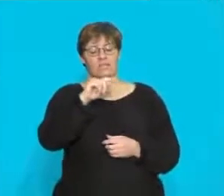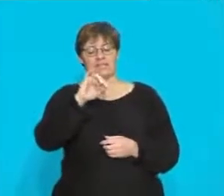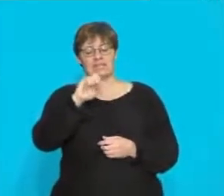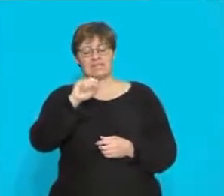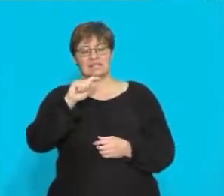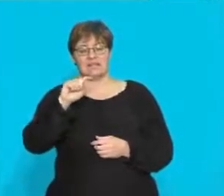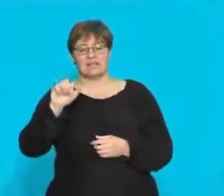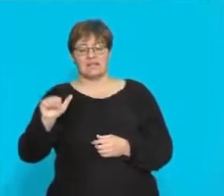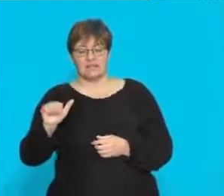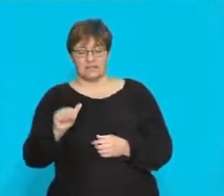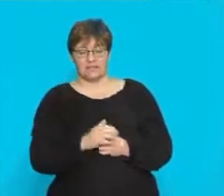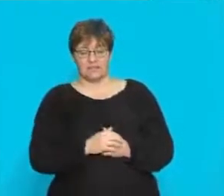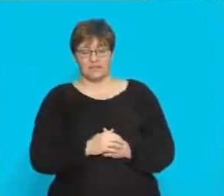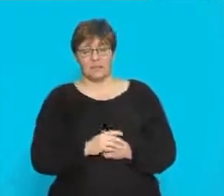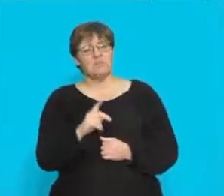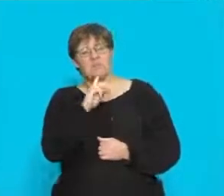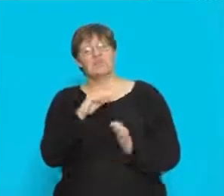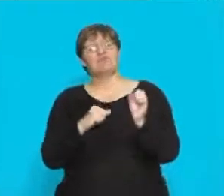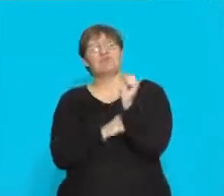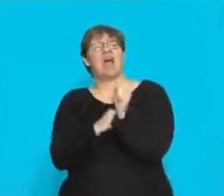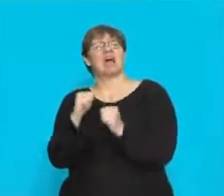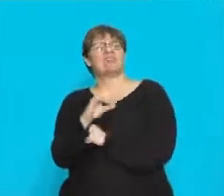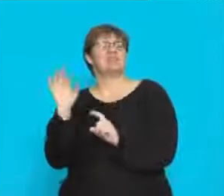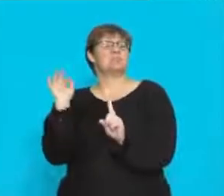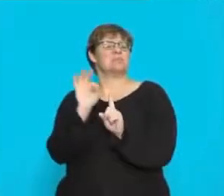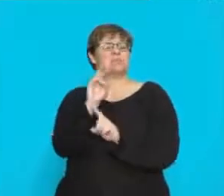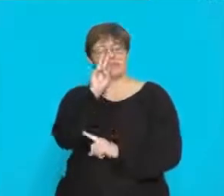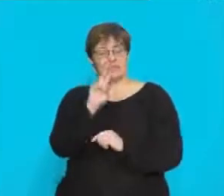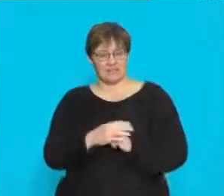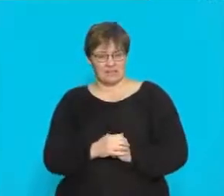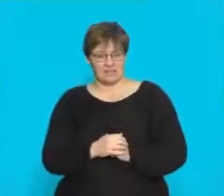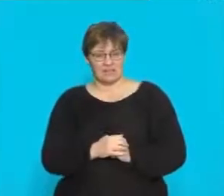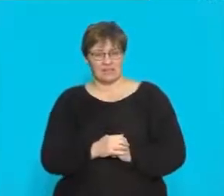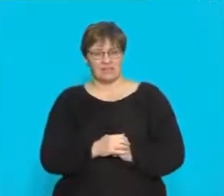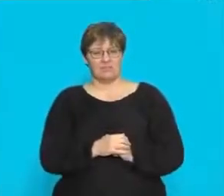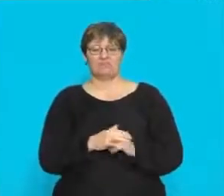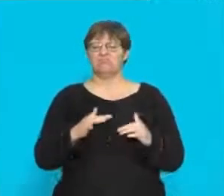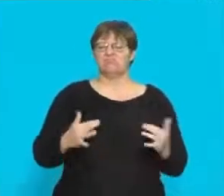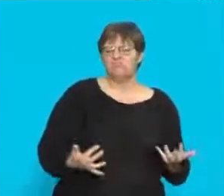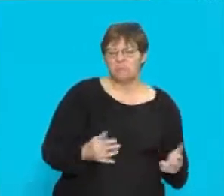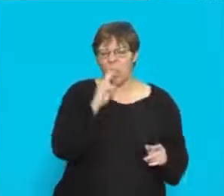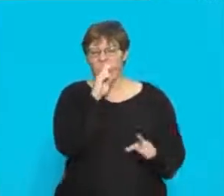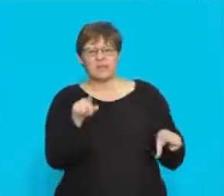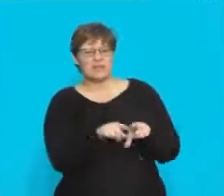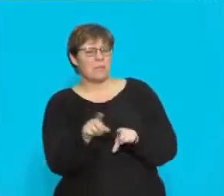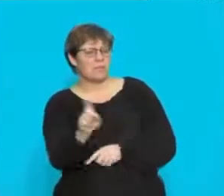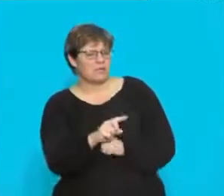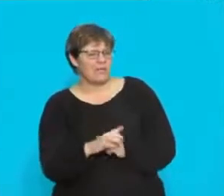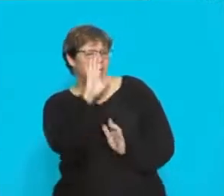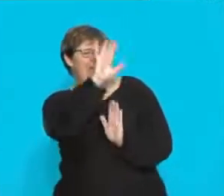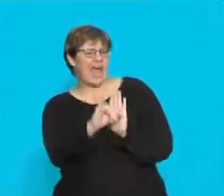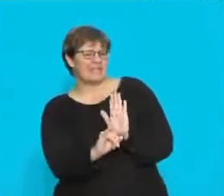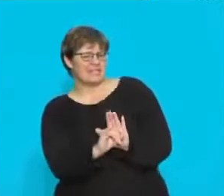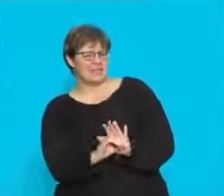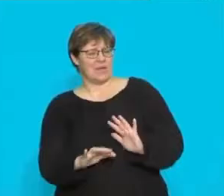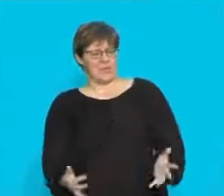Protista. We are then looking at a specific structure. Right? What do they look like? How are we going to be able to